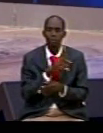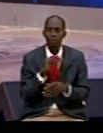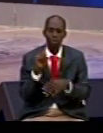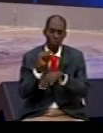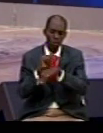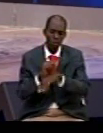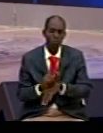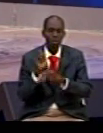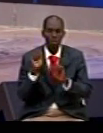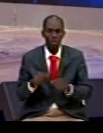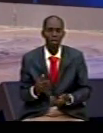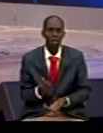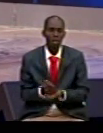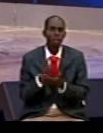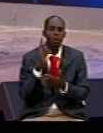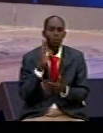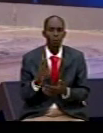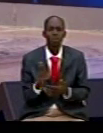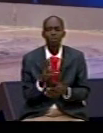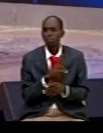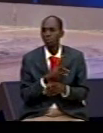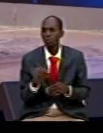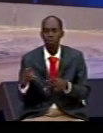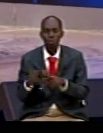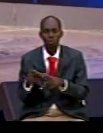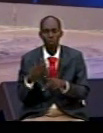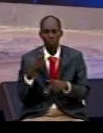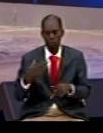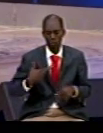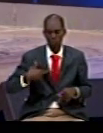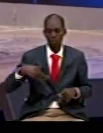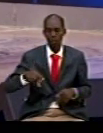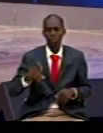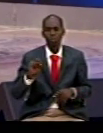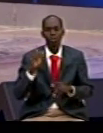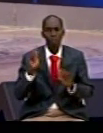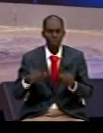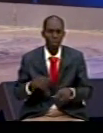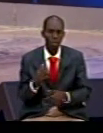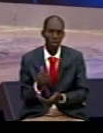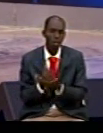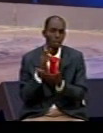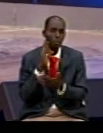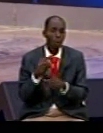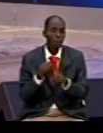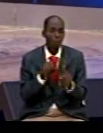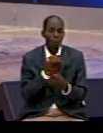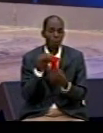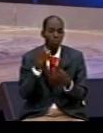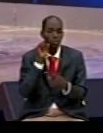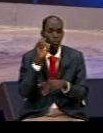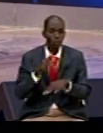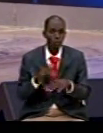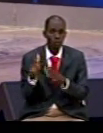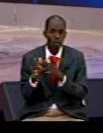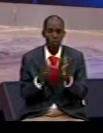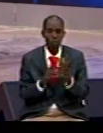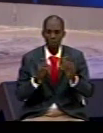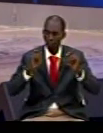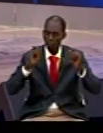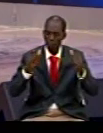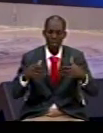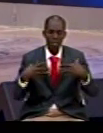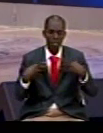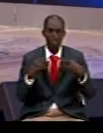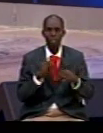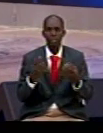ceremony of the Jewish religion could help her. But then she touched Jesus. Immediately, healing came.